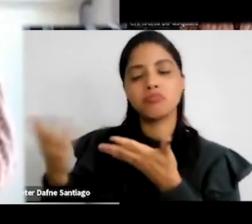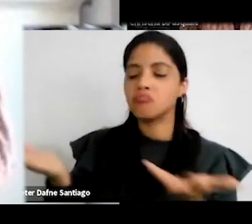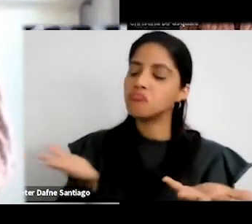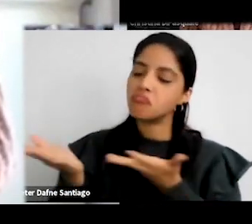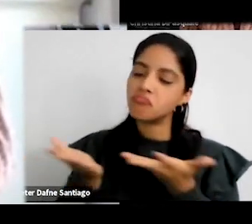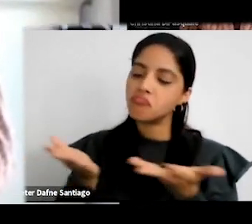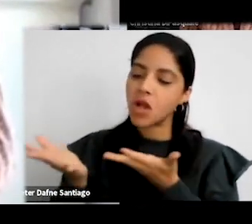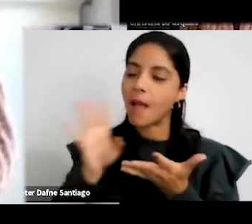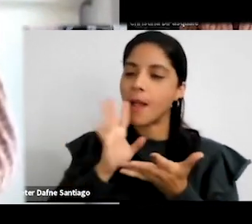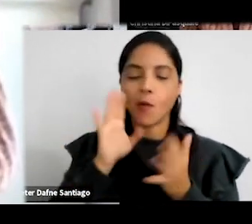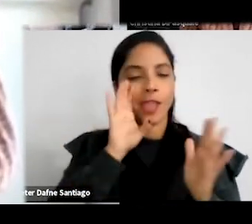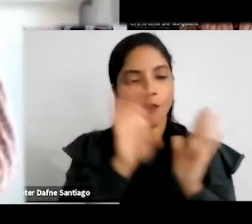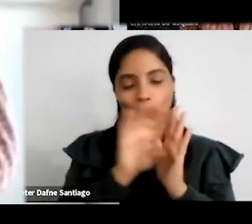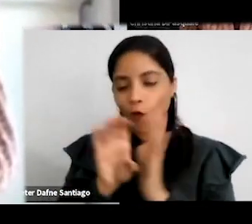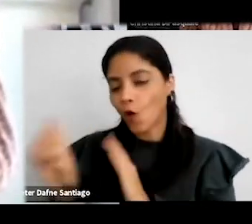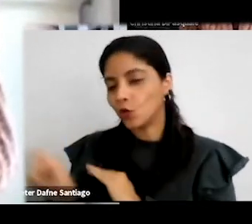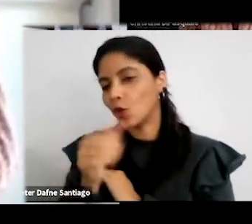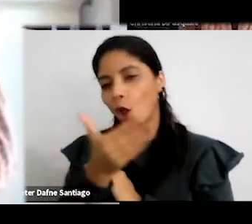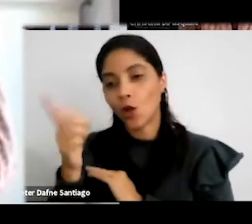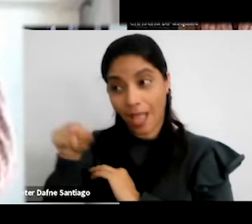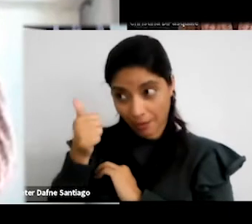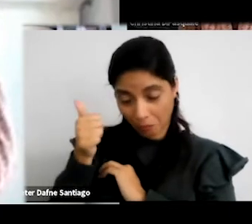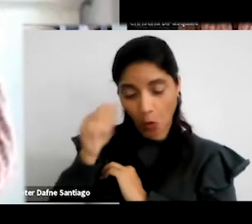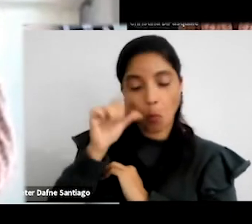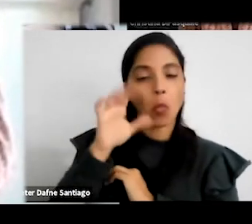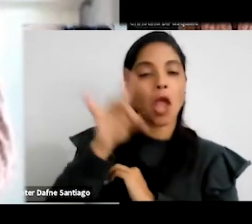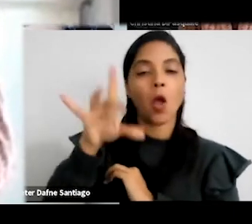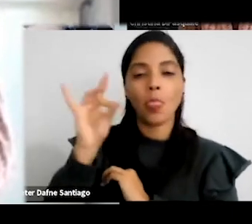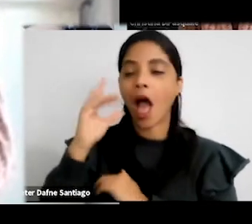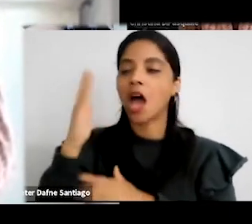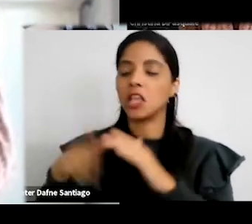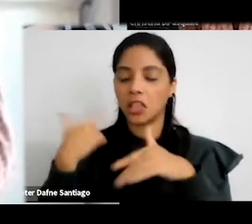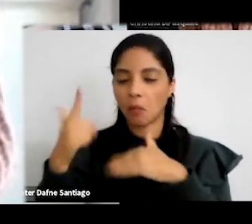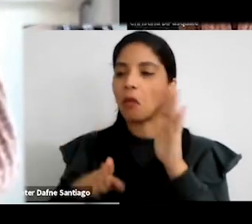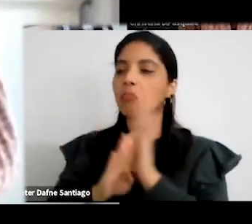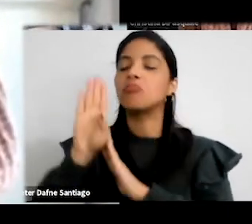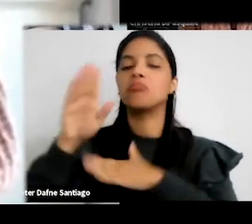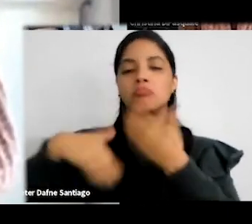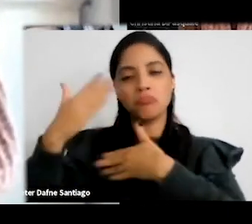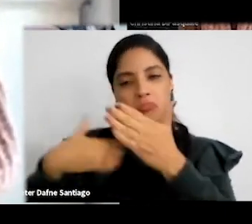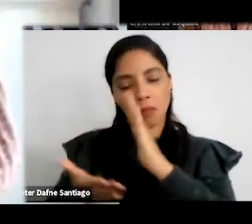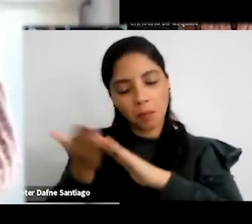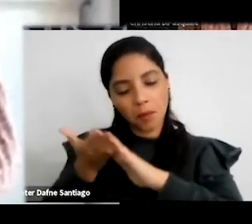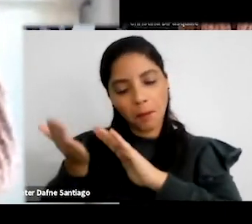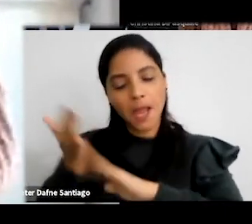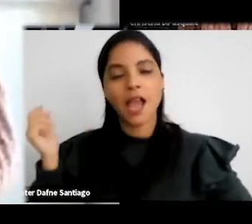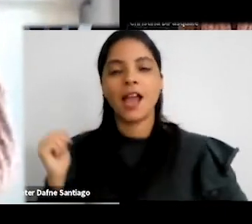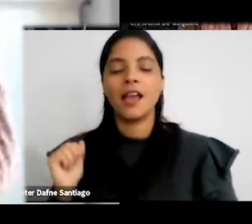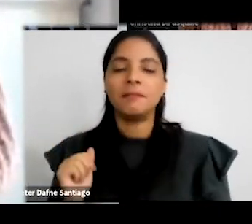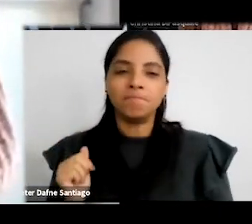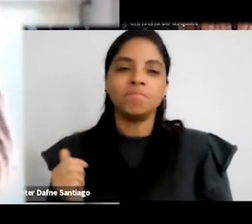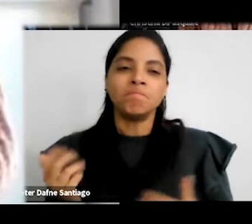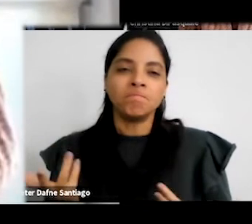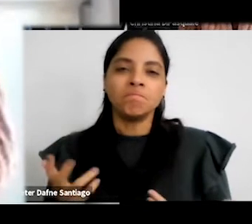he was able to find and develop, including inside of the station occupation. And then I